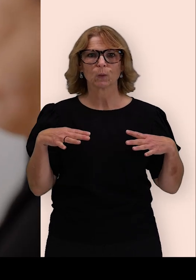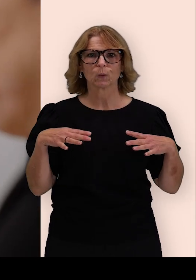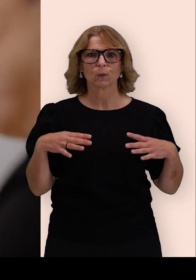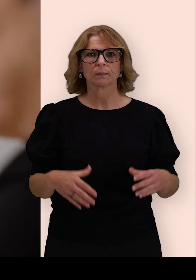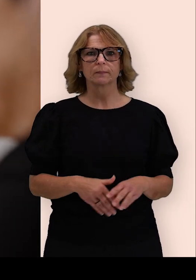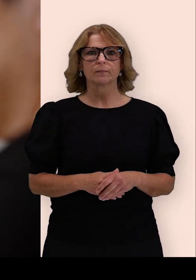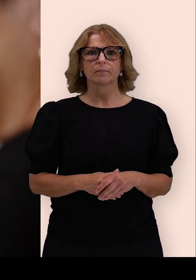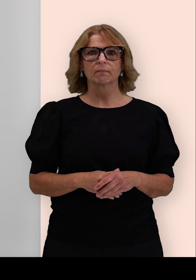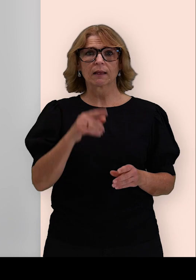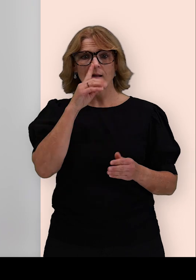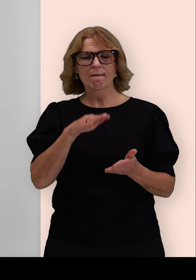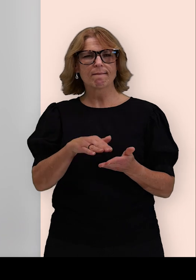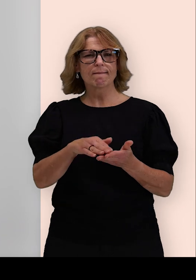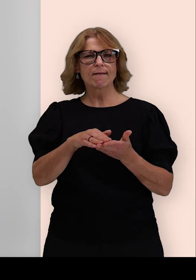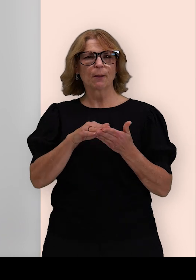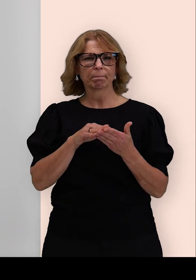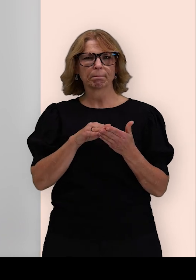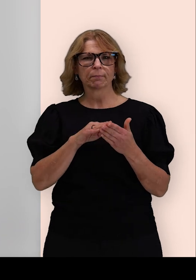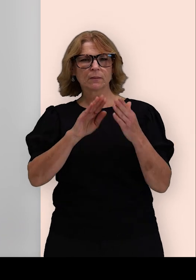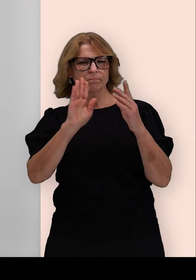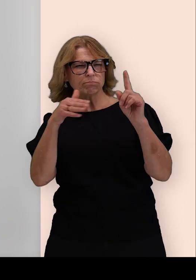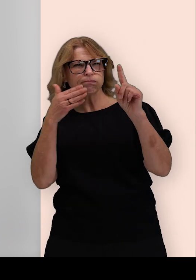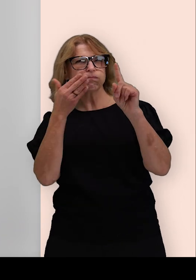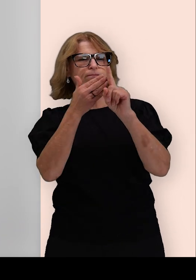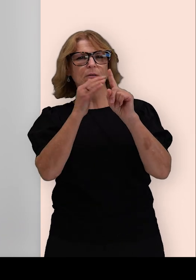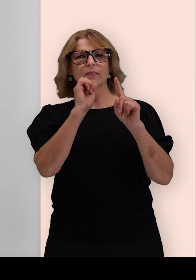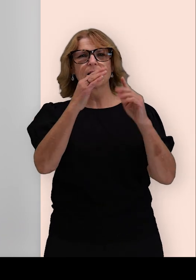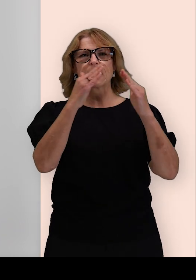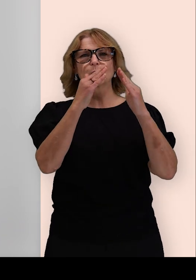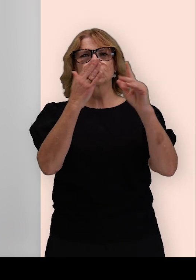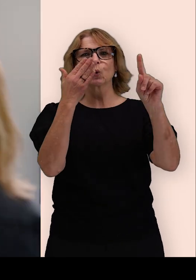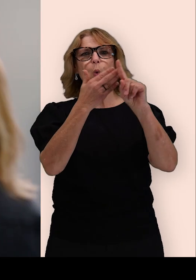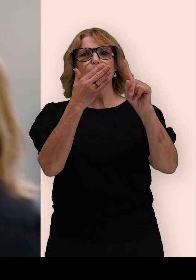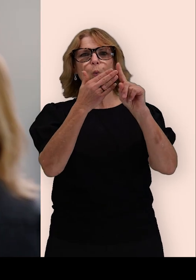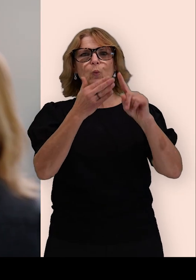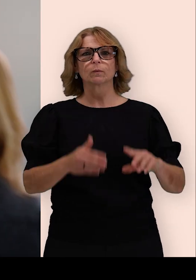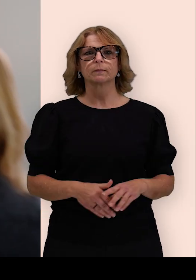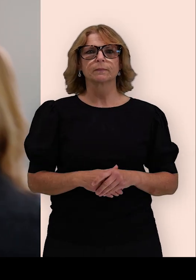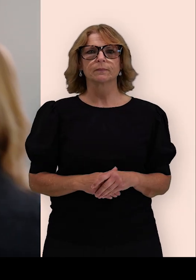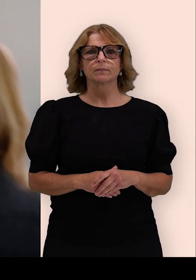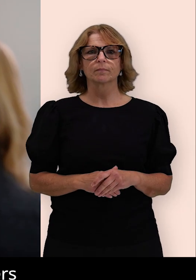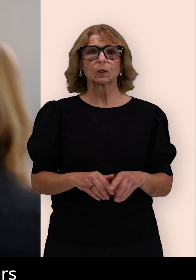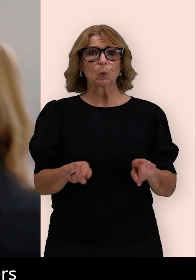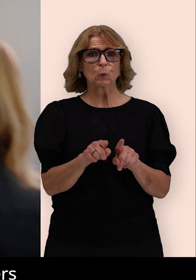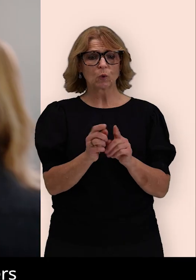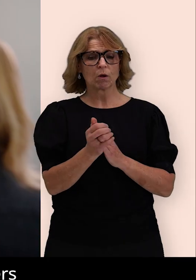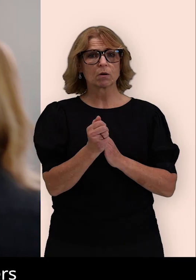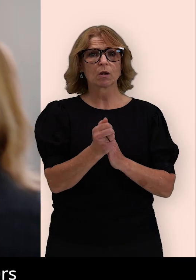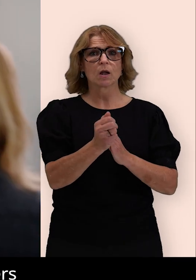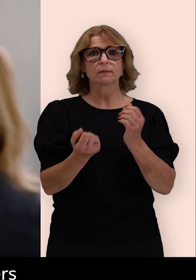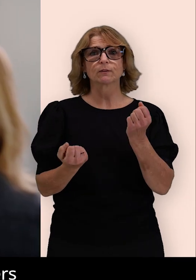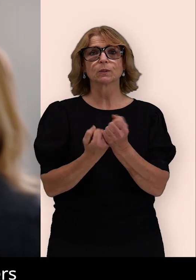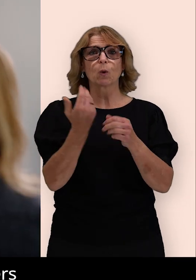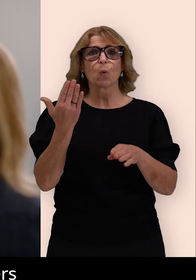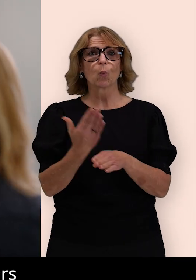that are available that can help them fulfil and work towards their housing goal. There's also a